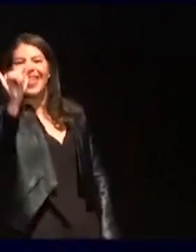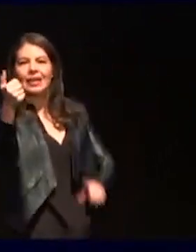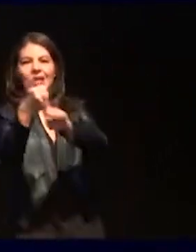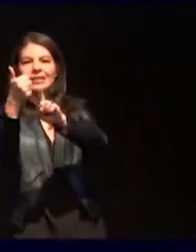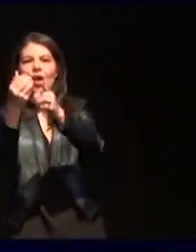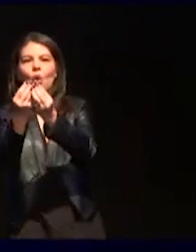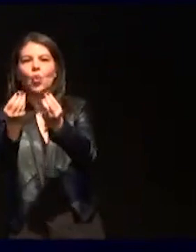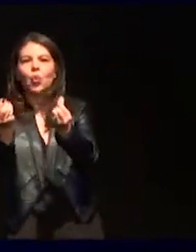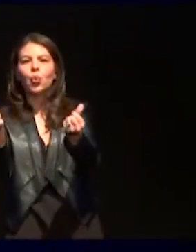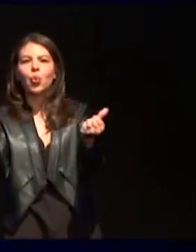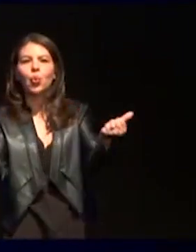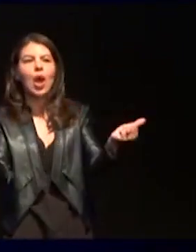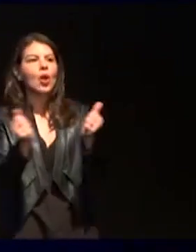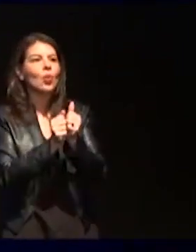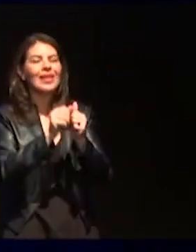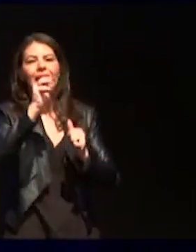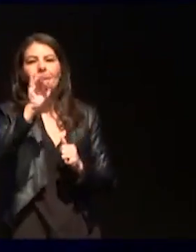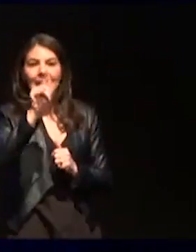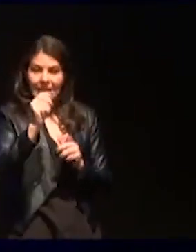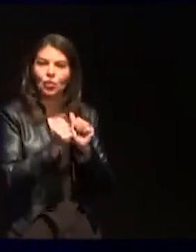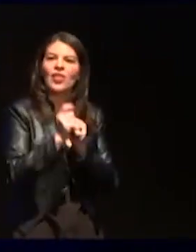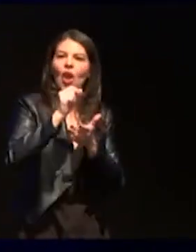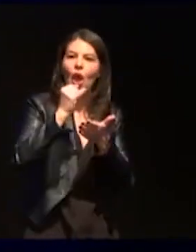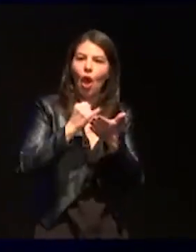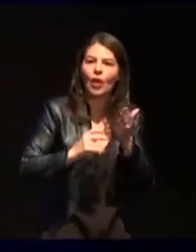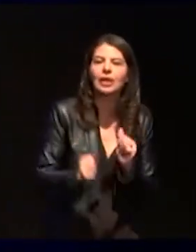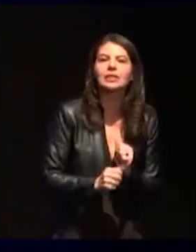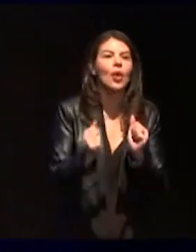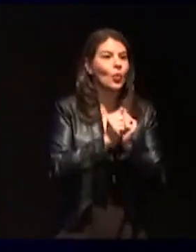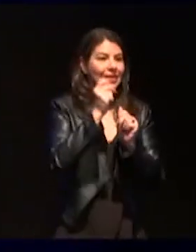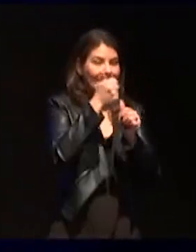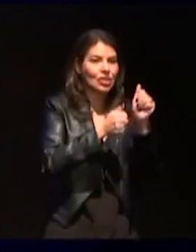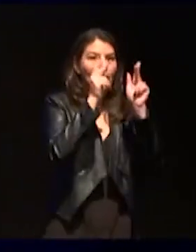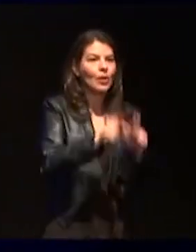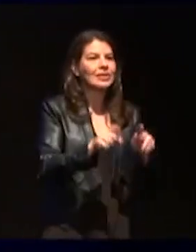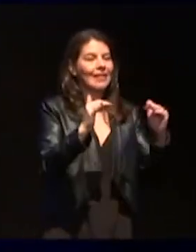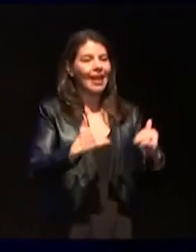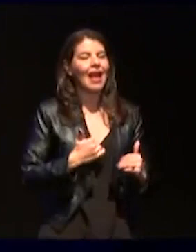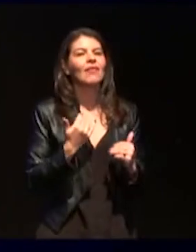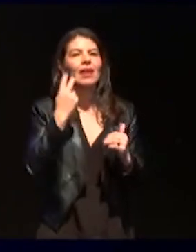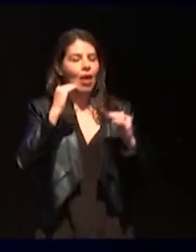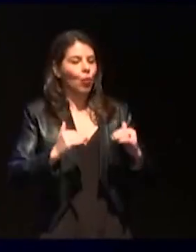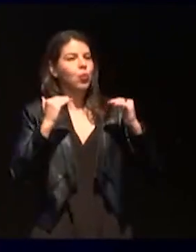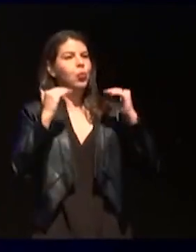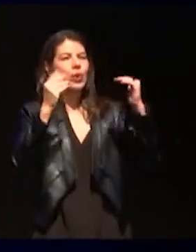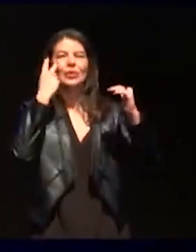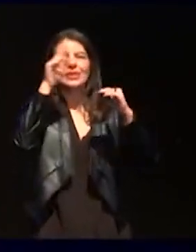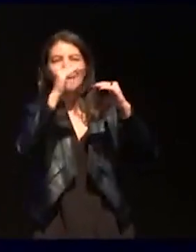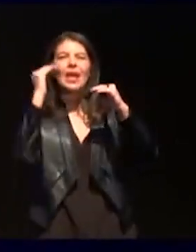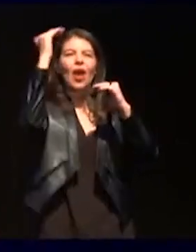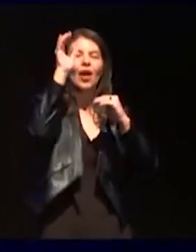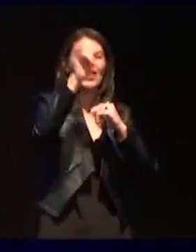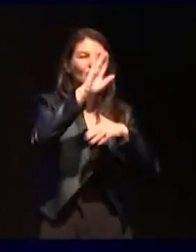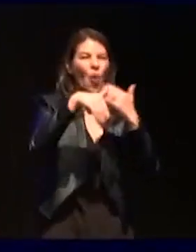in mystics. It's dissolving in artists. It's dissolving with individuals that go to a certain level and can see beyond that, so that